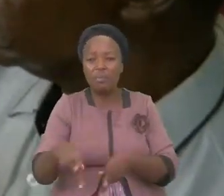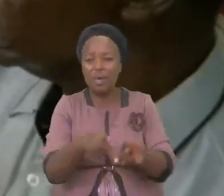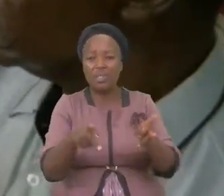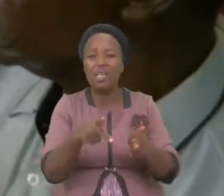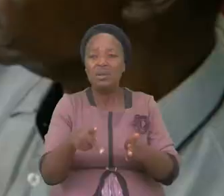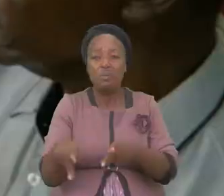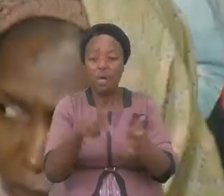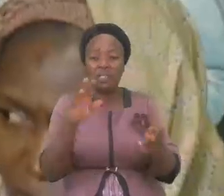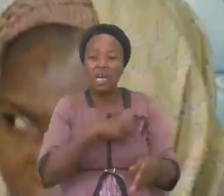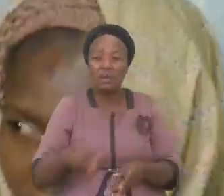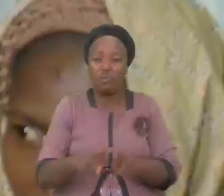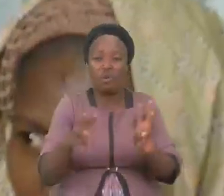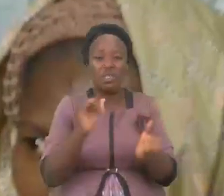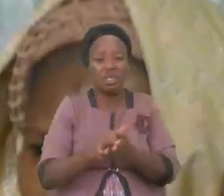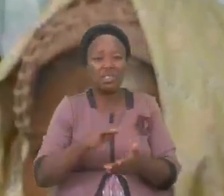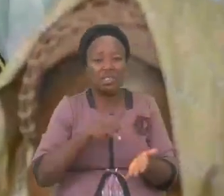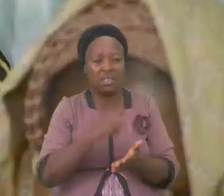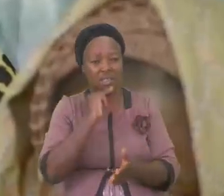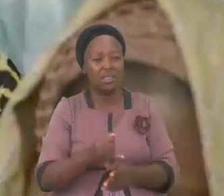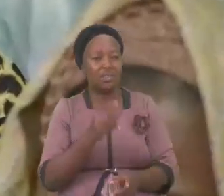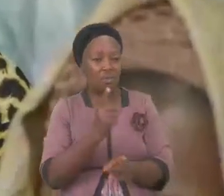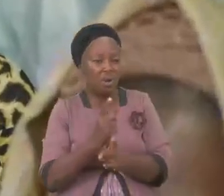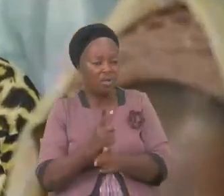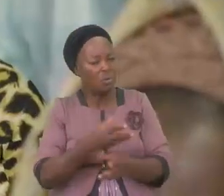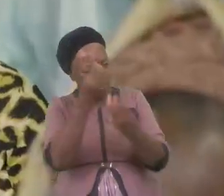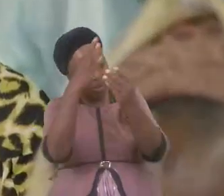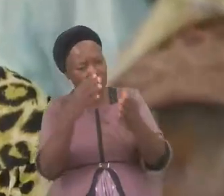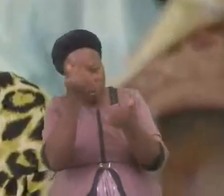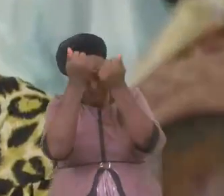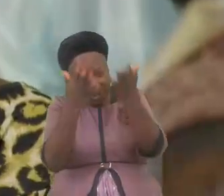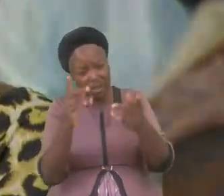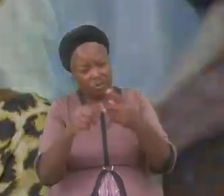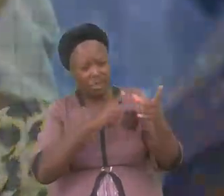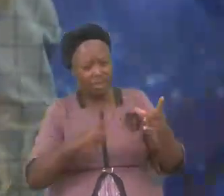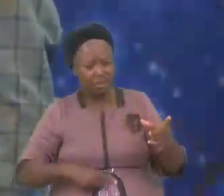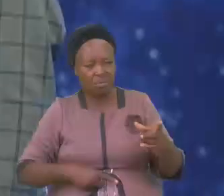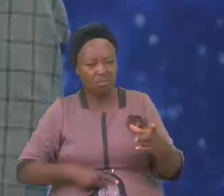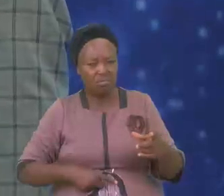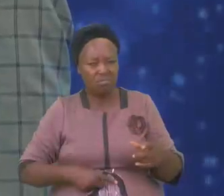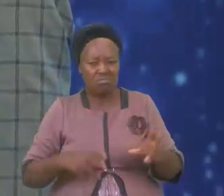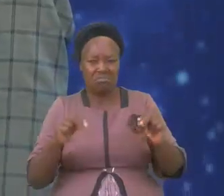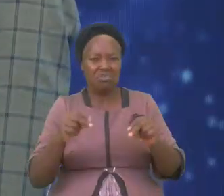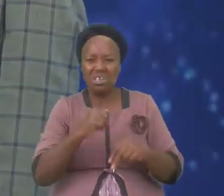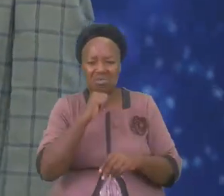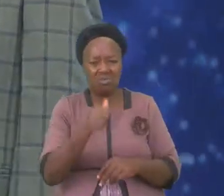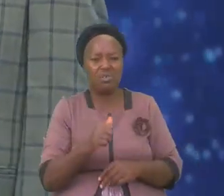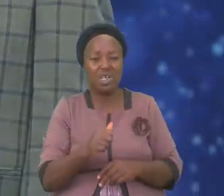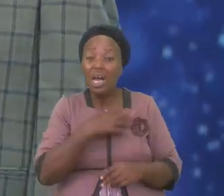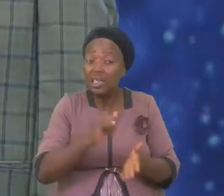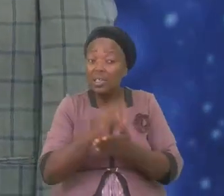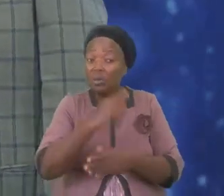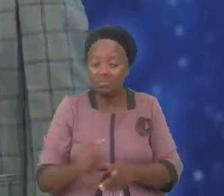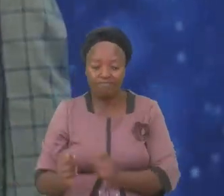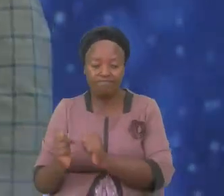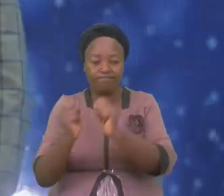Then that's why they were transported to Babylon. They were living like Babylonians already, and to Babylon